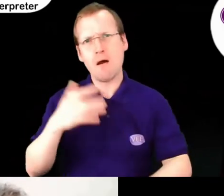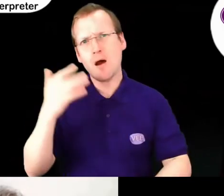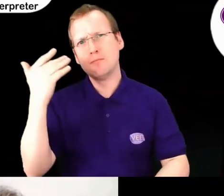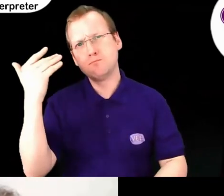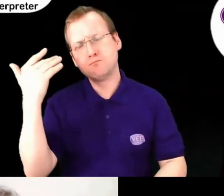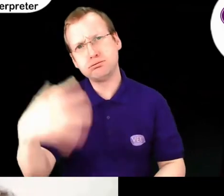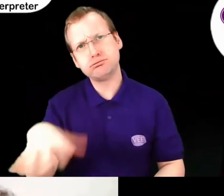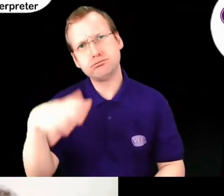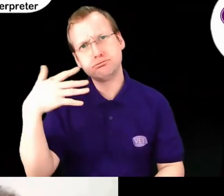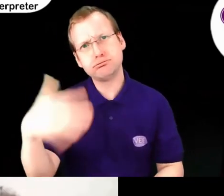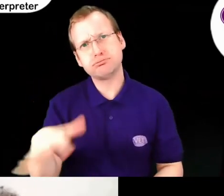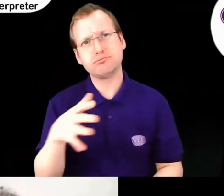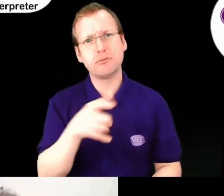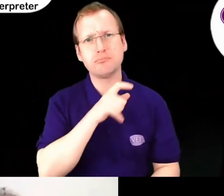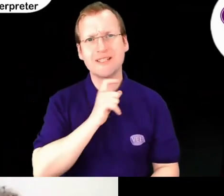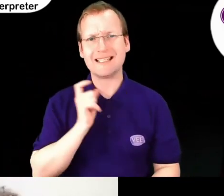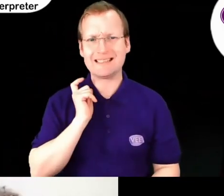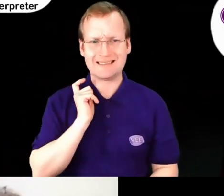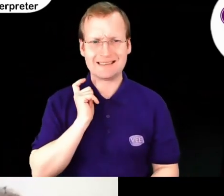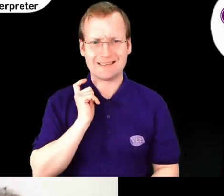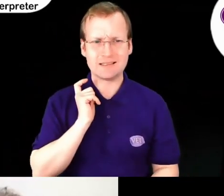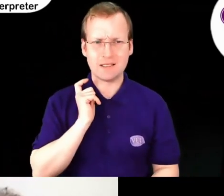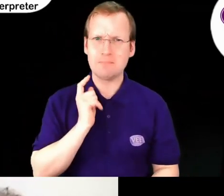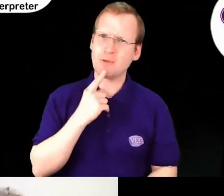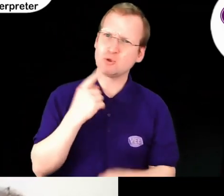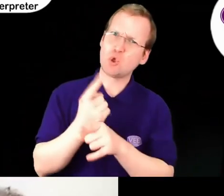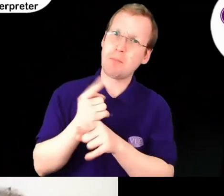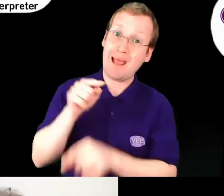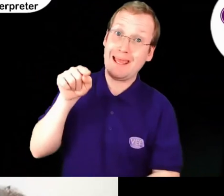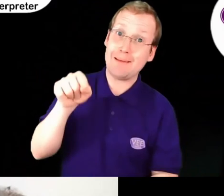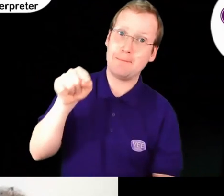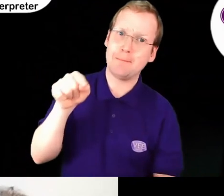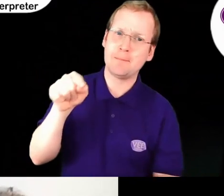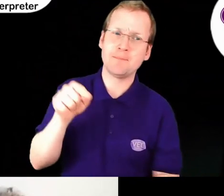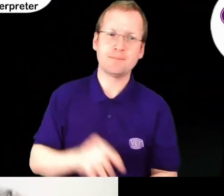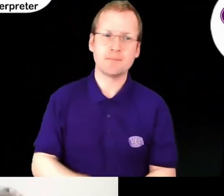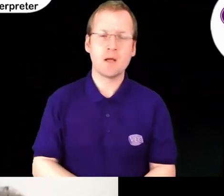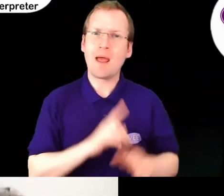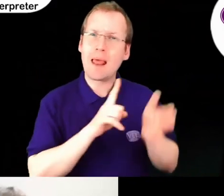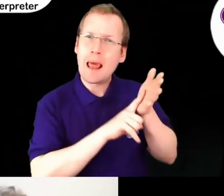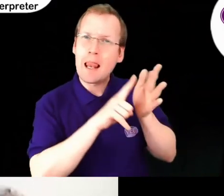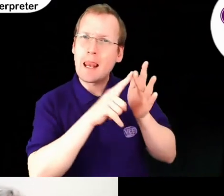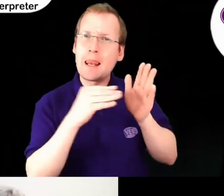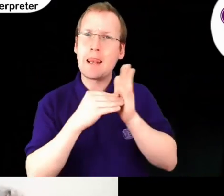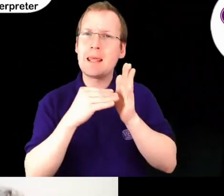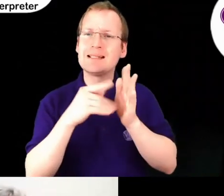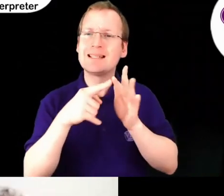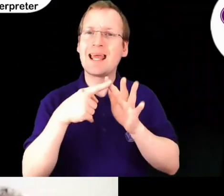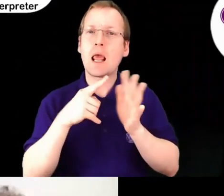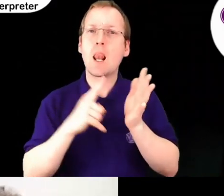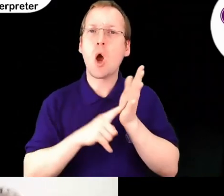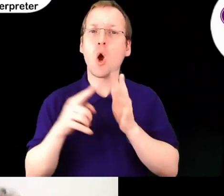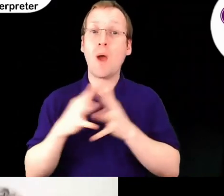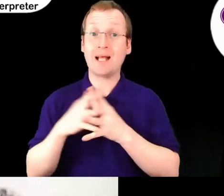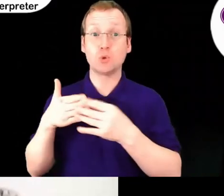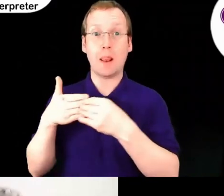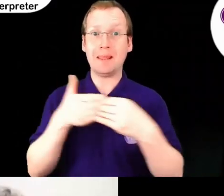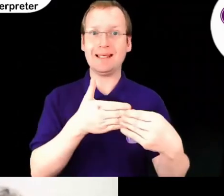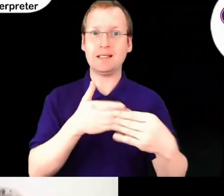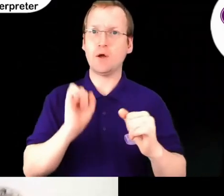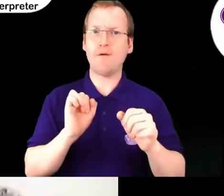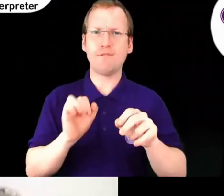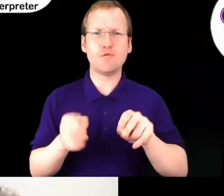priest. You should maybe just say a wee word about him. When Lizzie Lowe died, he had to take her funeral. I mean, it must have been the